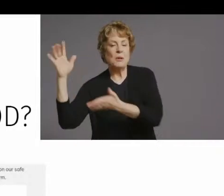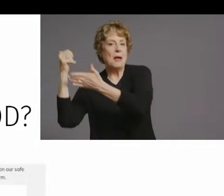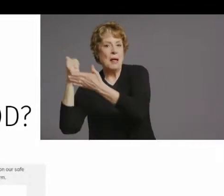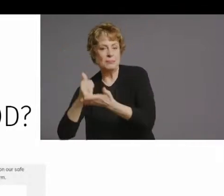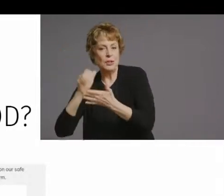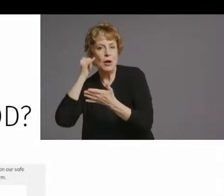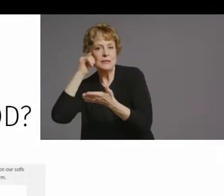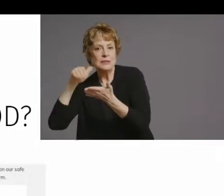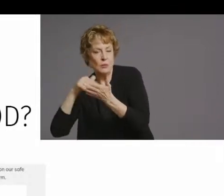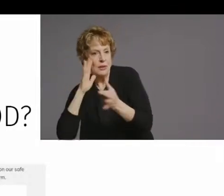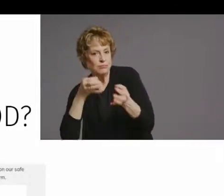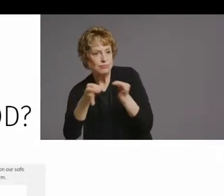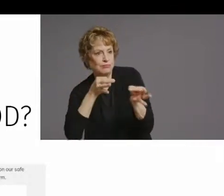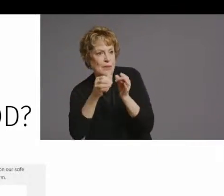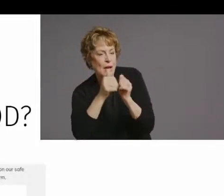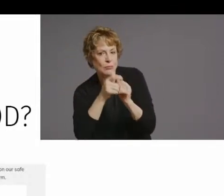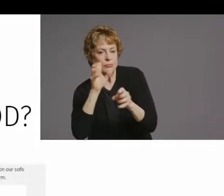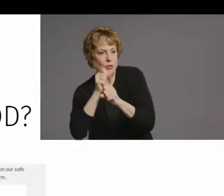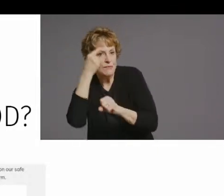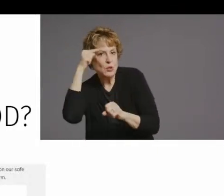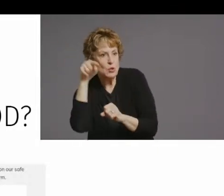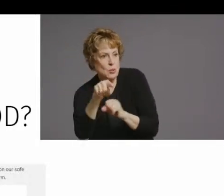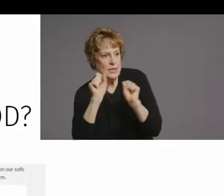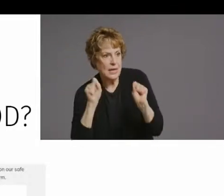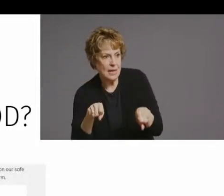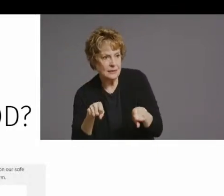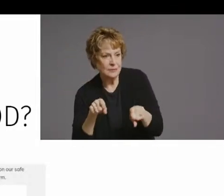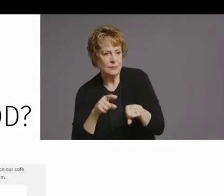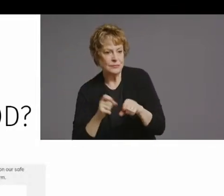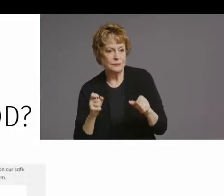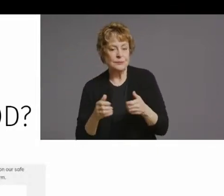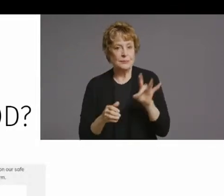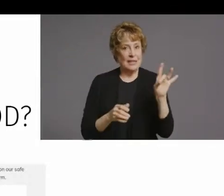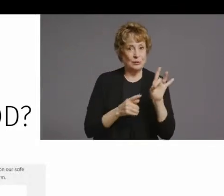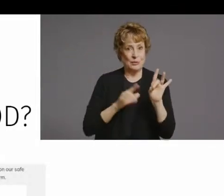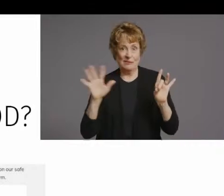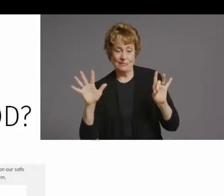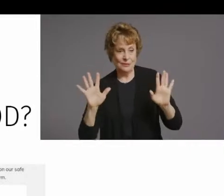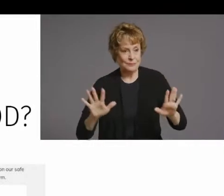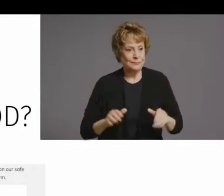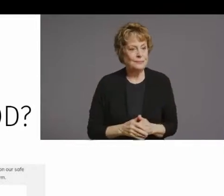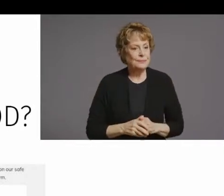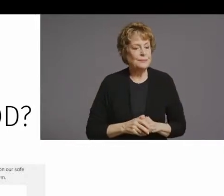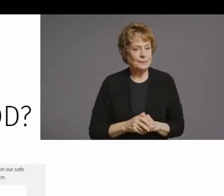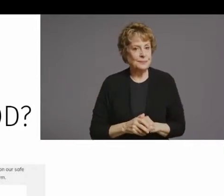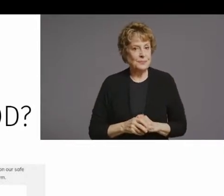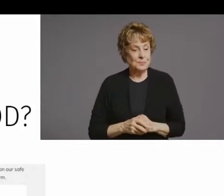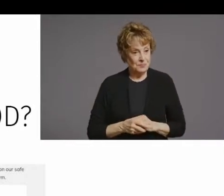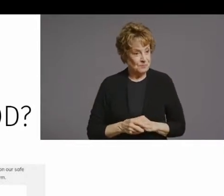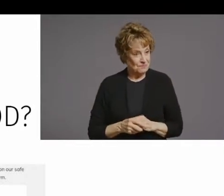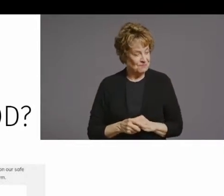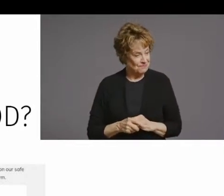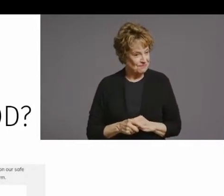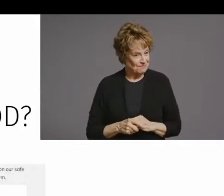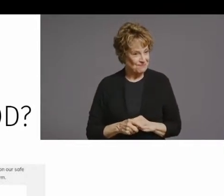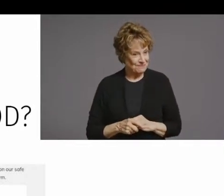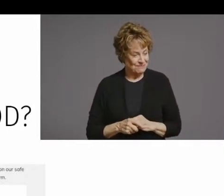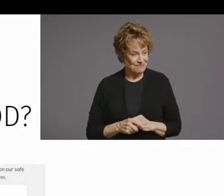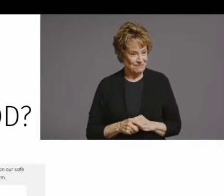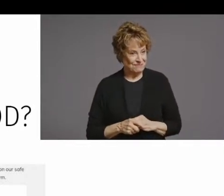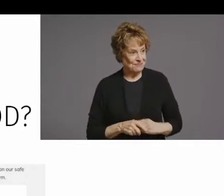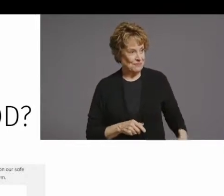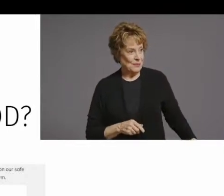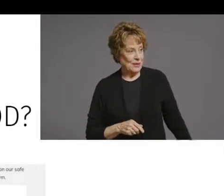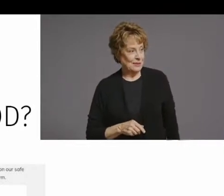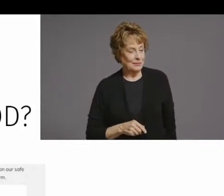844-542-8201. We do release separate appointments to our call centers so that they have available inventory. We also